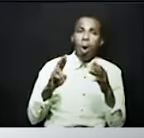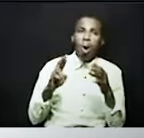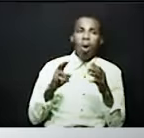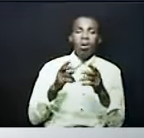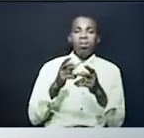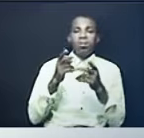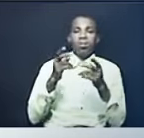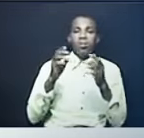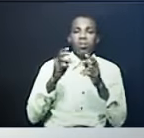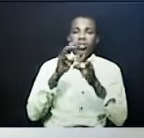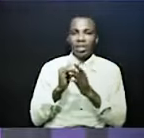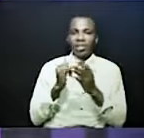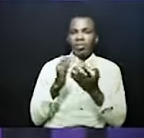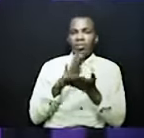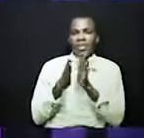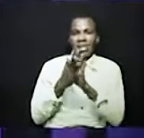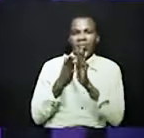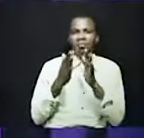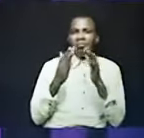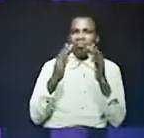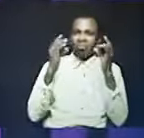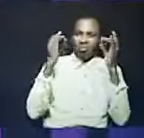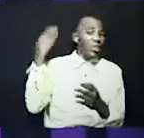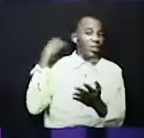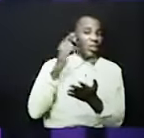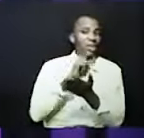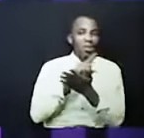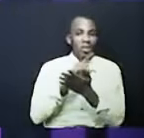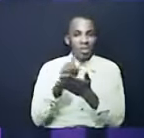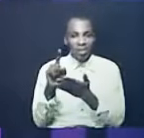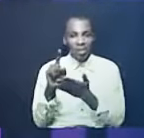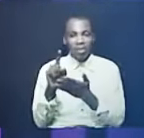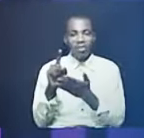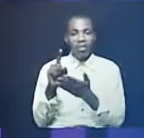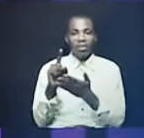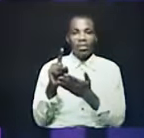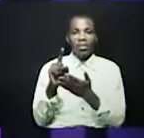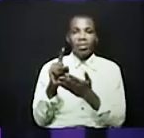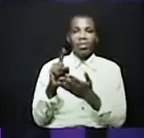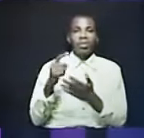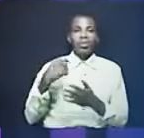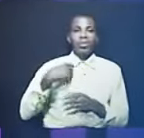Now, last week we said that the institution of marriage predates Christianity.